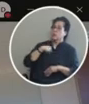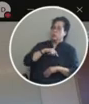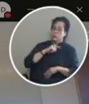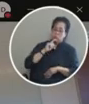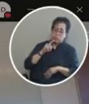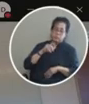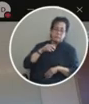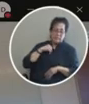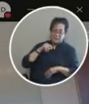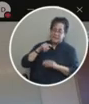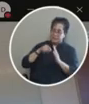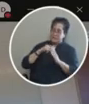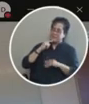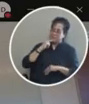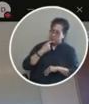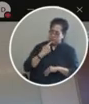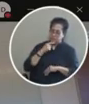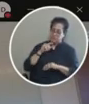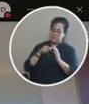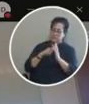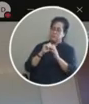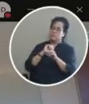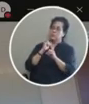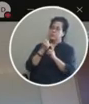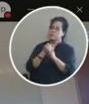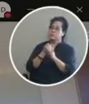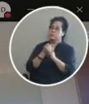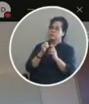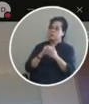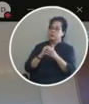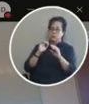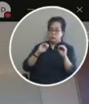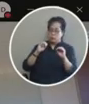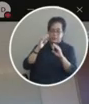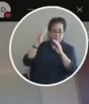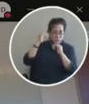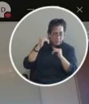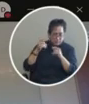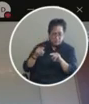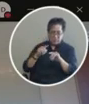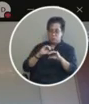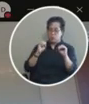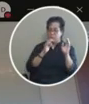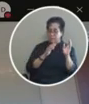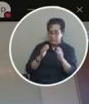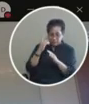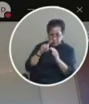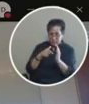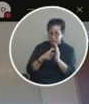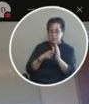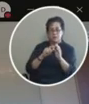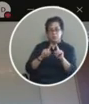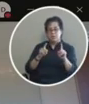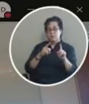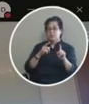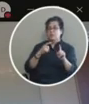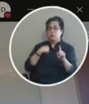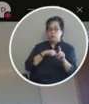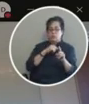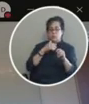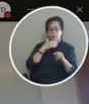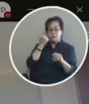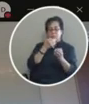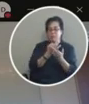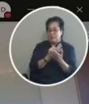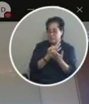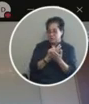this seriously. Obviously, this is a situation that nobody expected to happen, nobody planned for, but we are in a much better financial position today